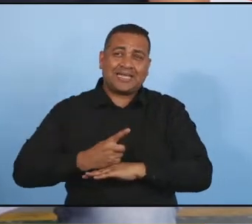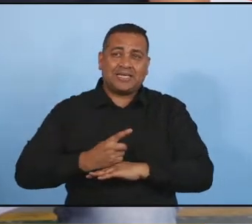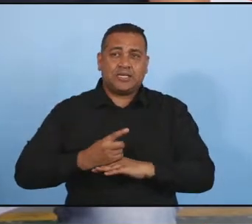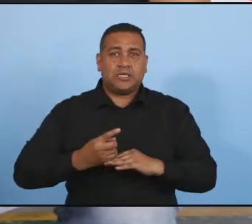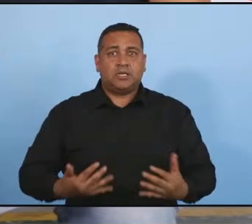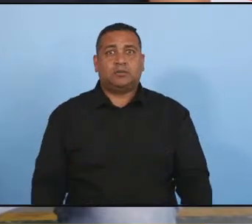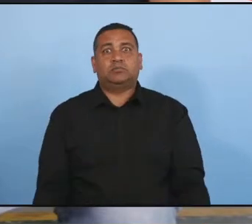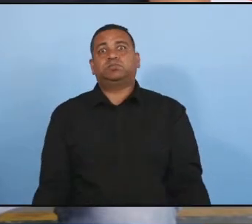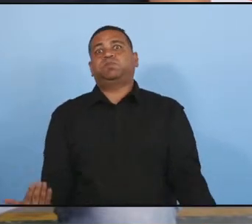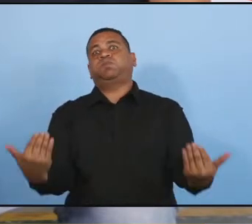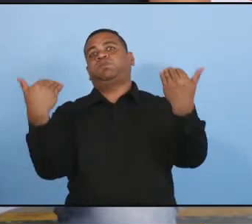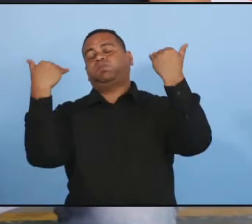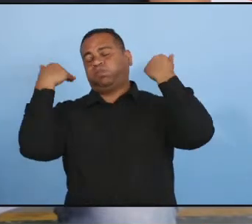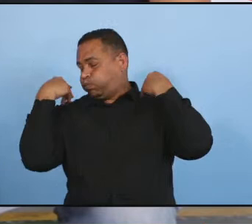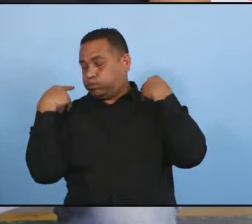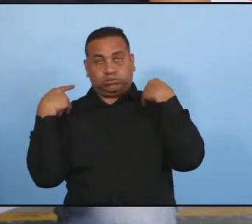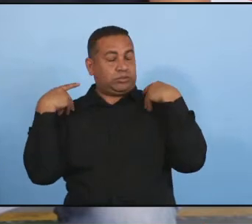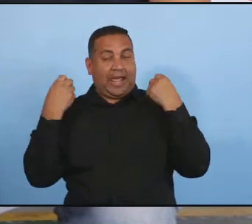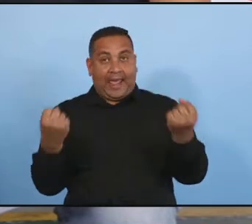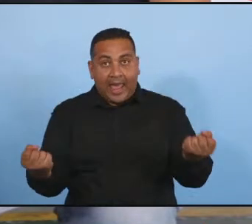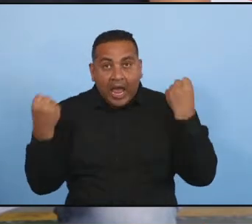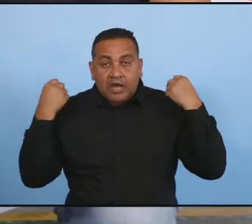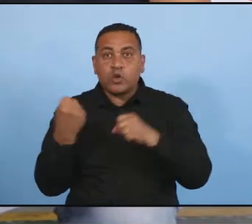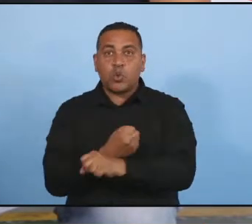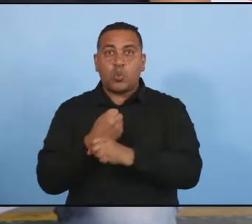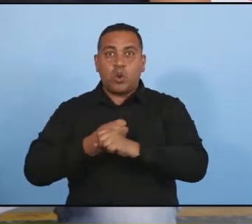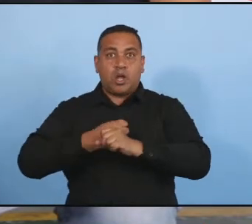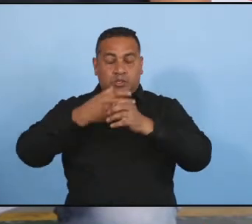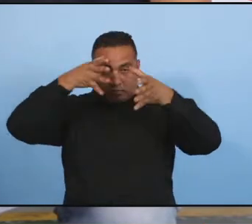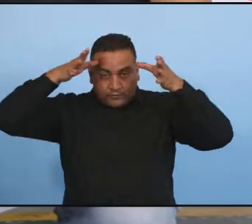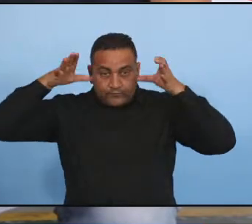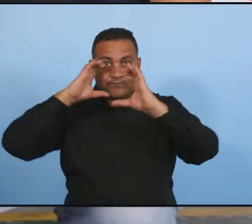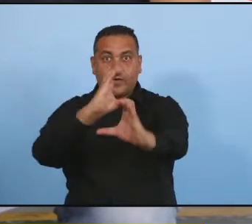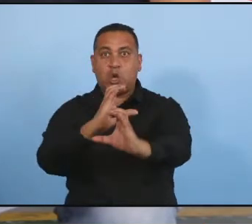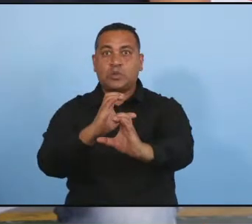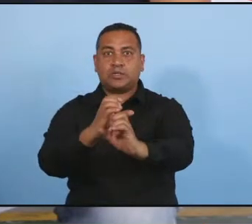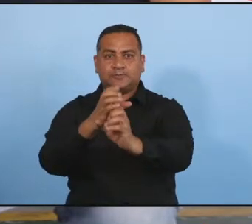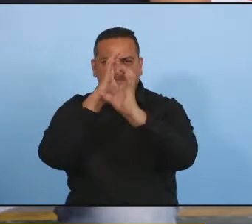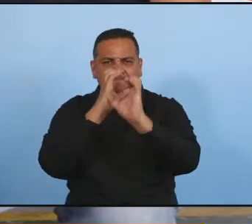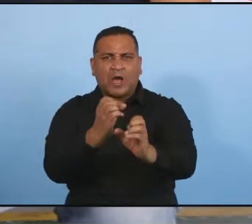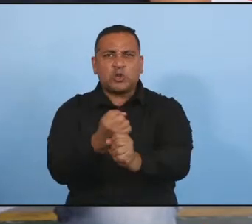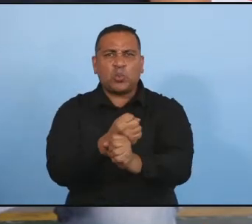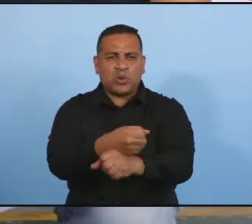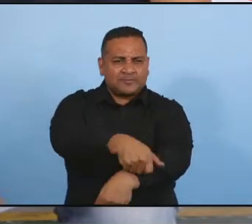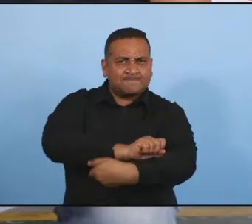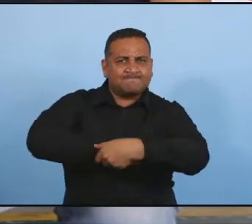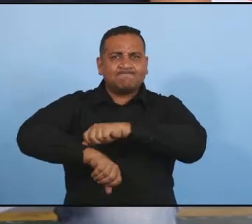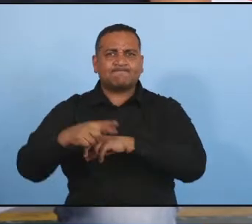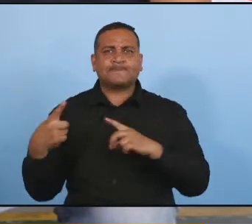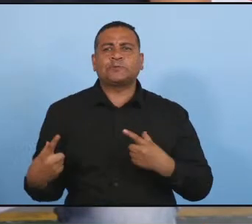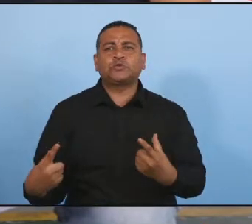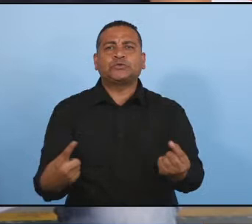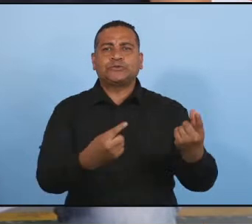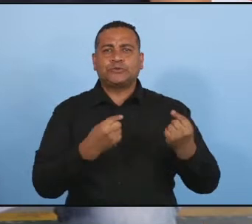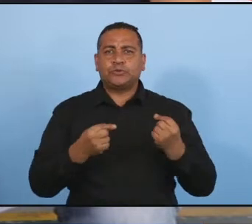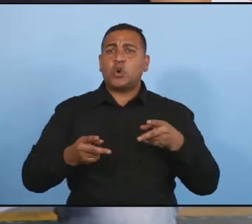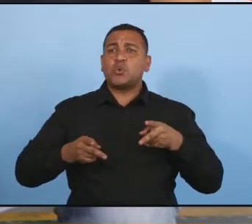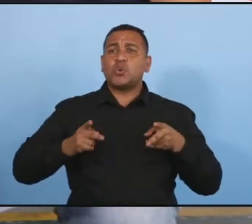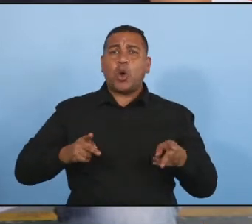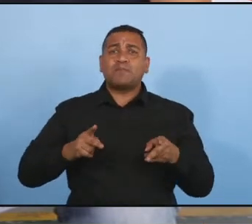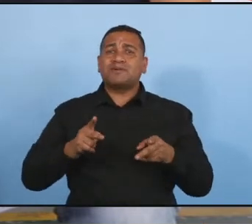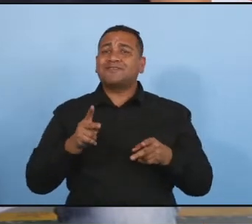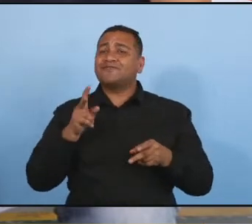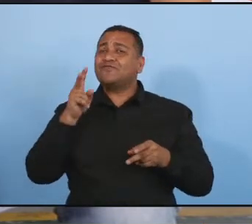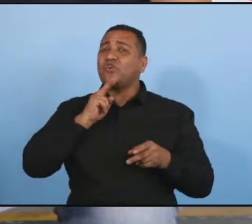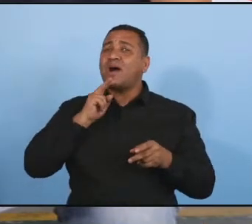different circuits, and then students will also then come in with extra things. So usually on a Friday, we try to help them with